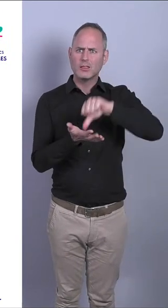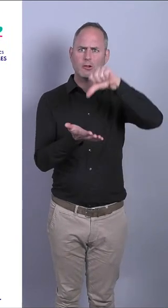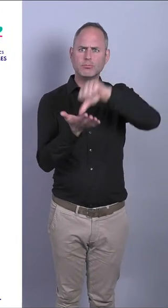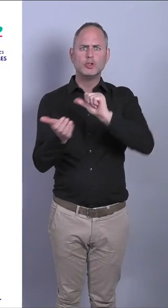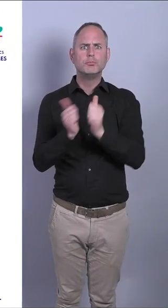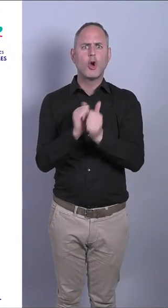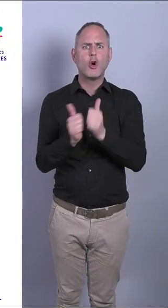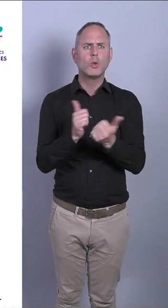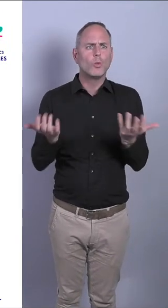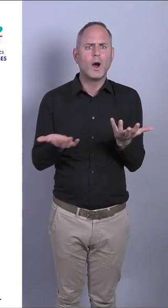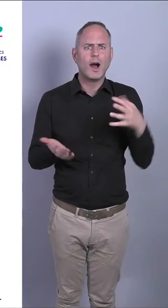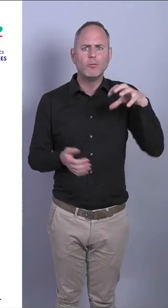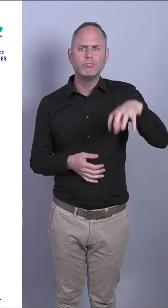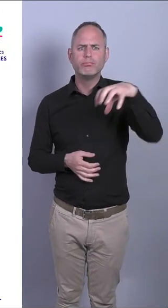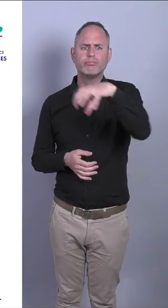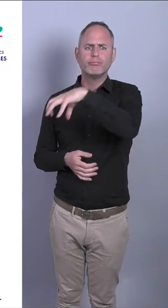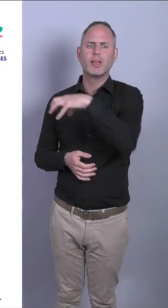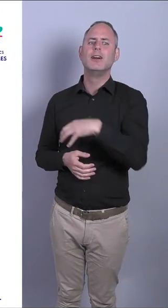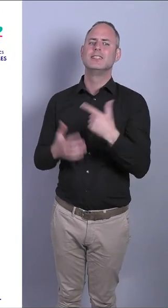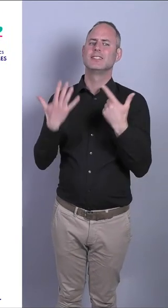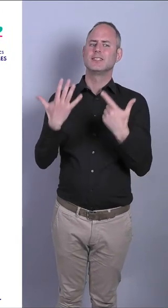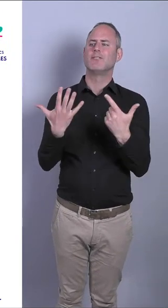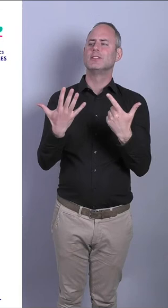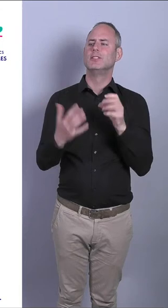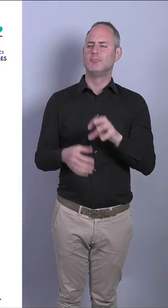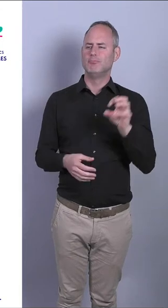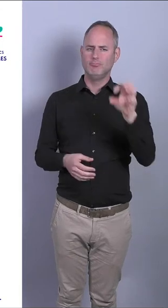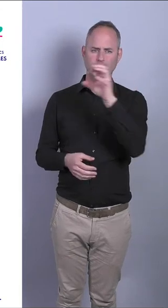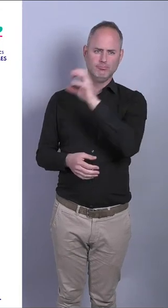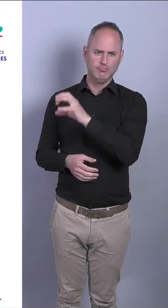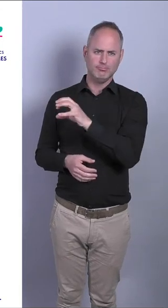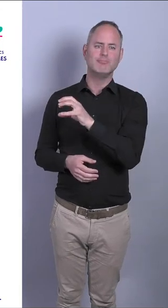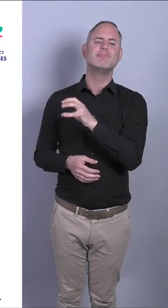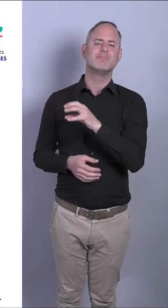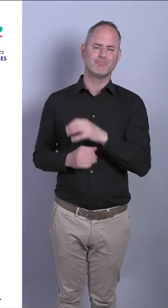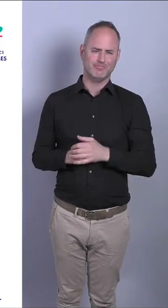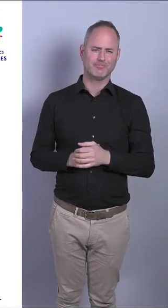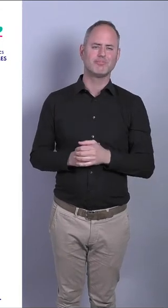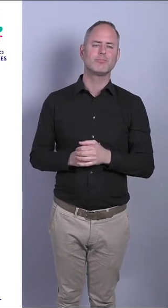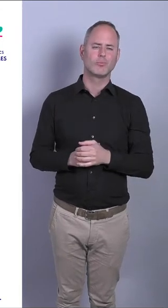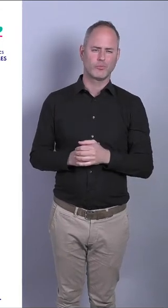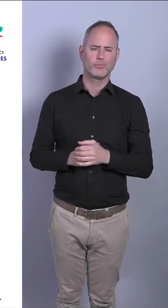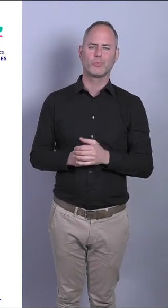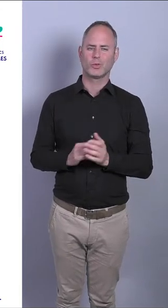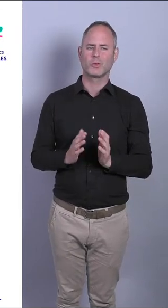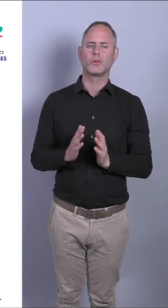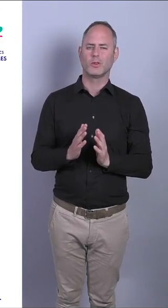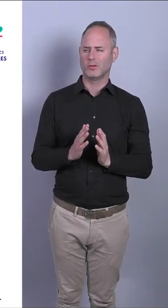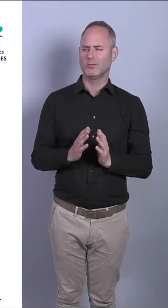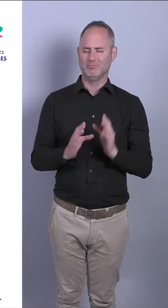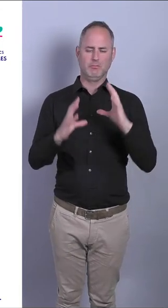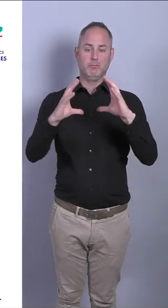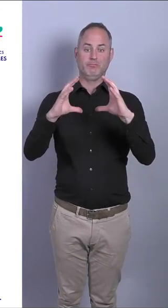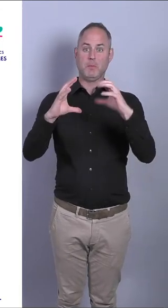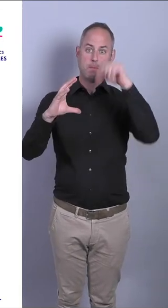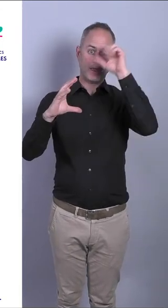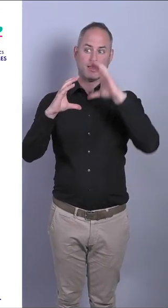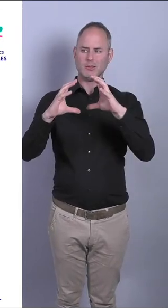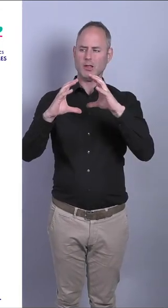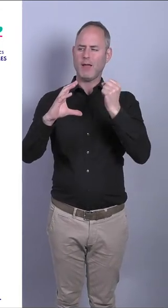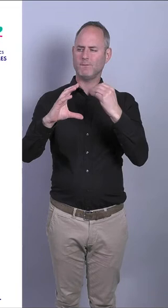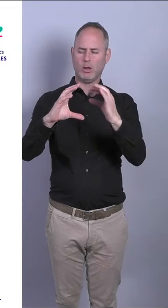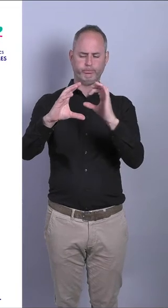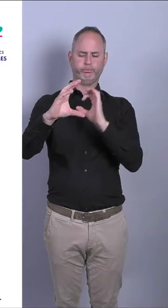We have a total of 8 venues, and 7 of them are in Berlin, plus golf in Bad Zara and Brandenburg. Most of the sports